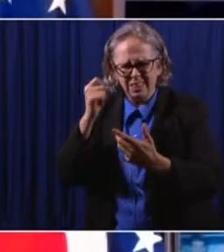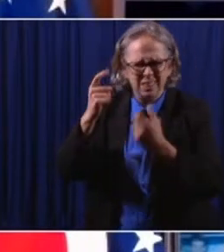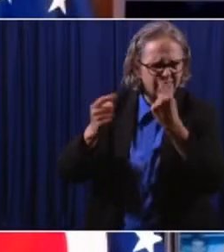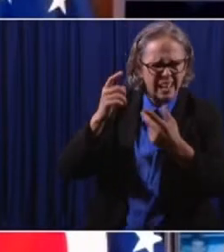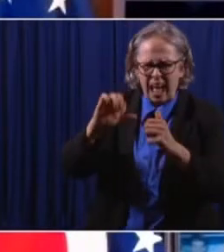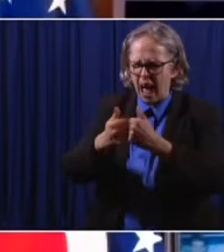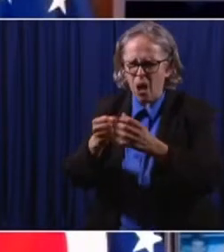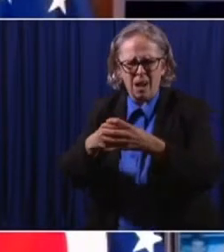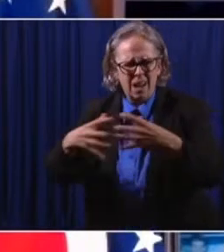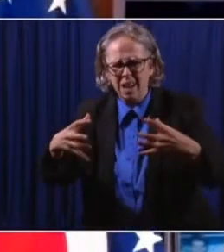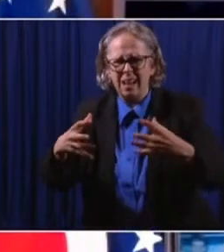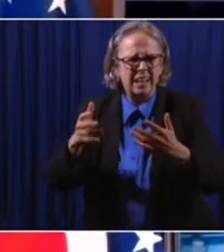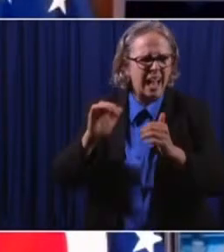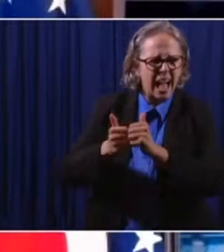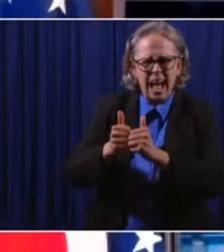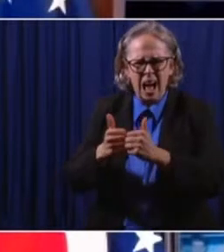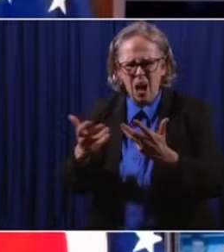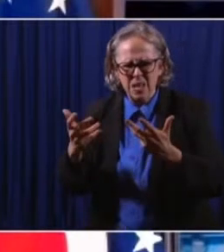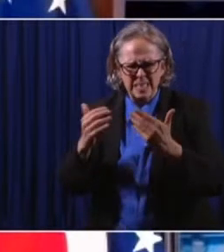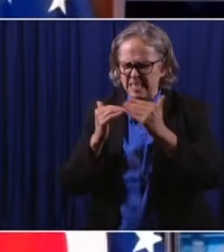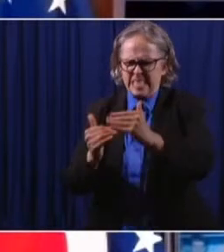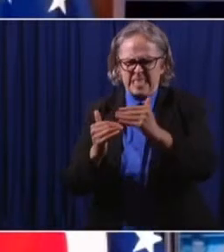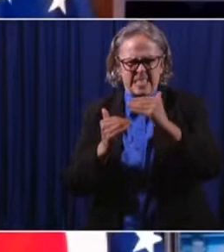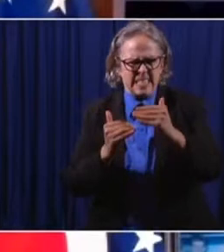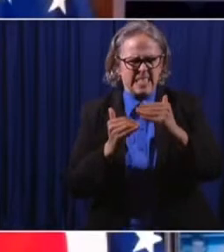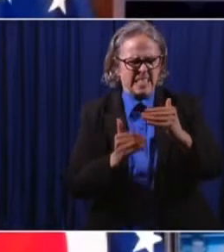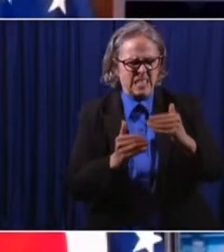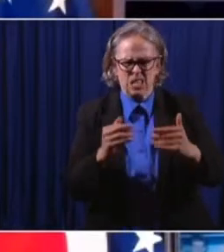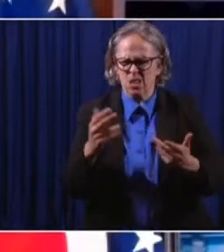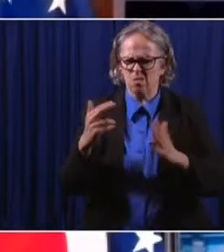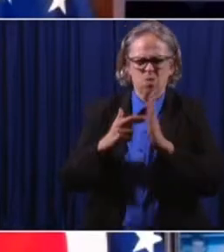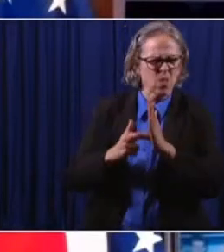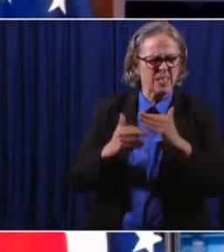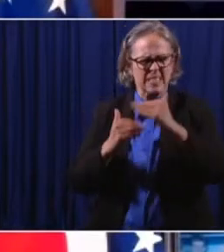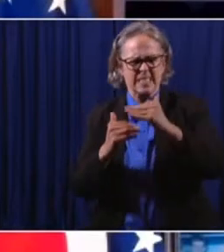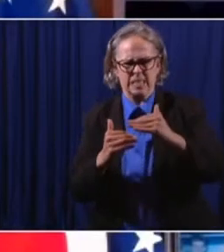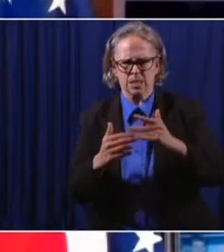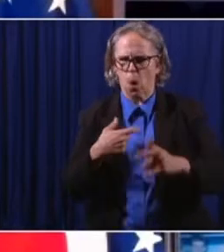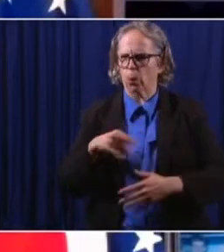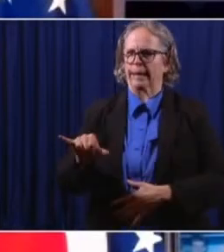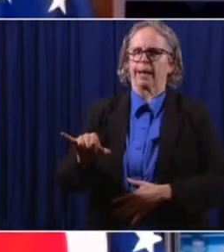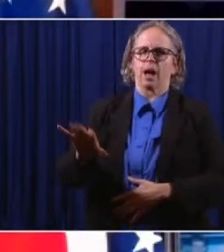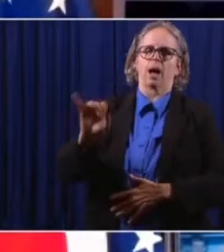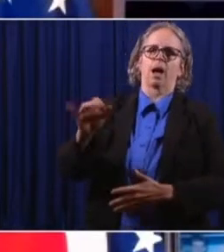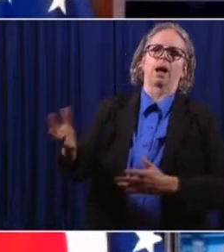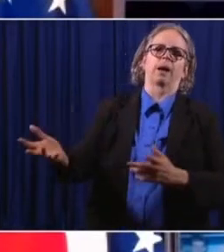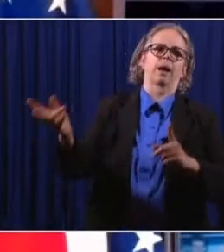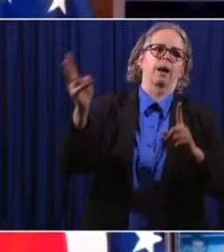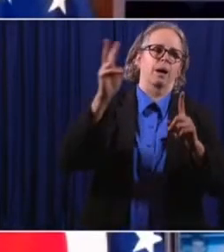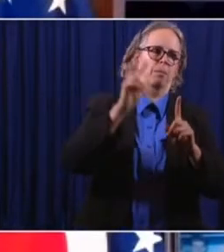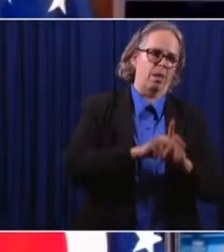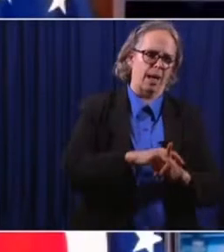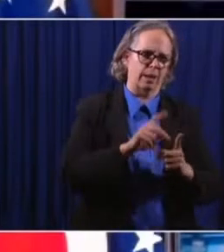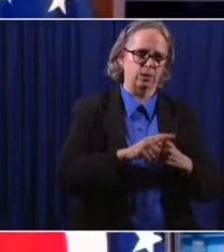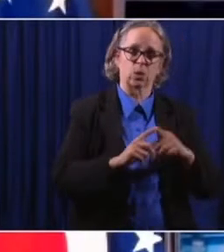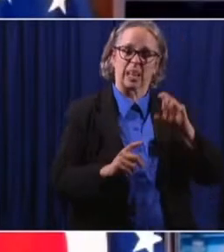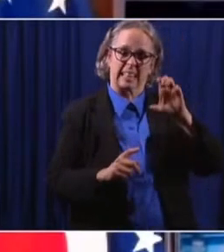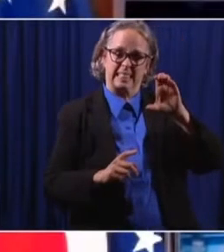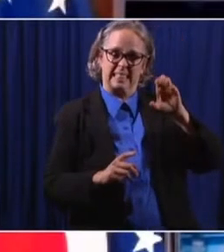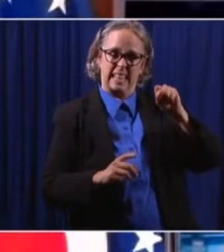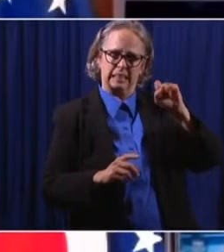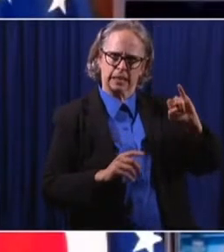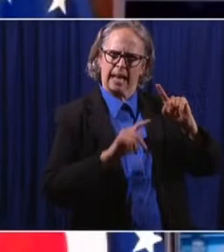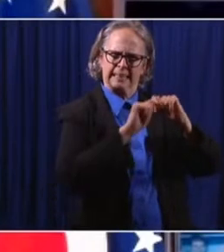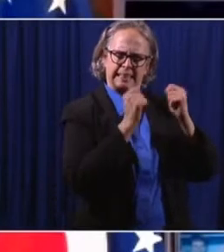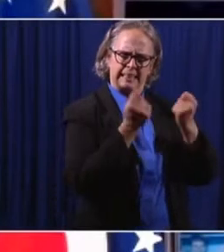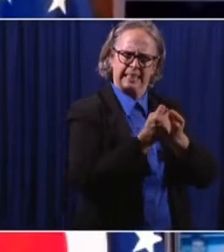broadband as regulated entities. And the CSI team took a big look at this. They took a look using the